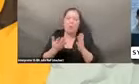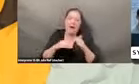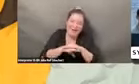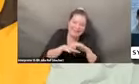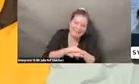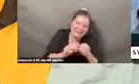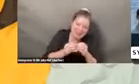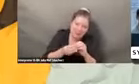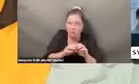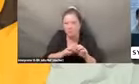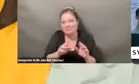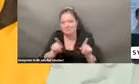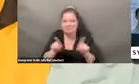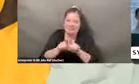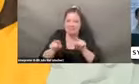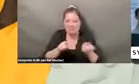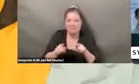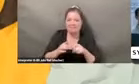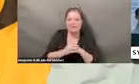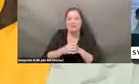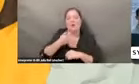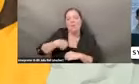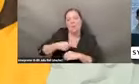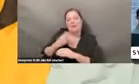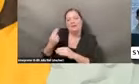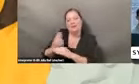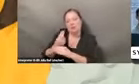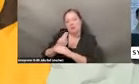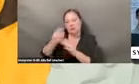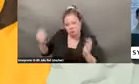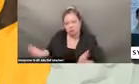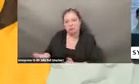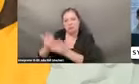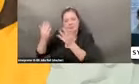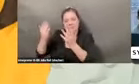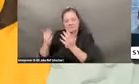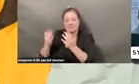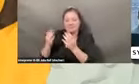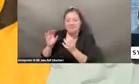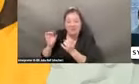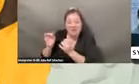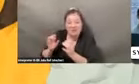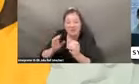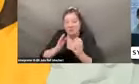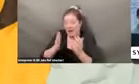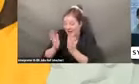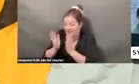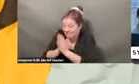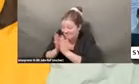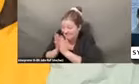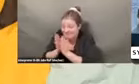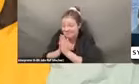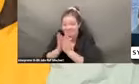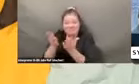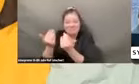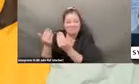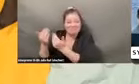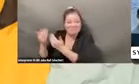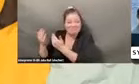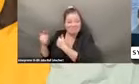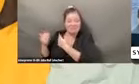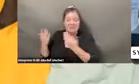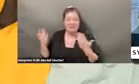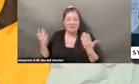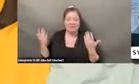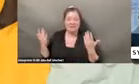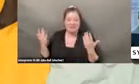we encourage the users to provide any feedback, don't try to limit themselves and try to find out if,